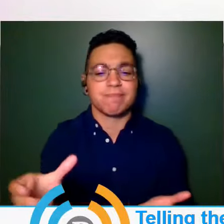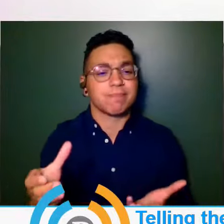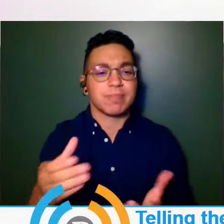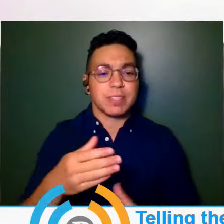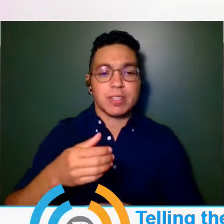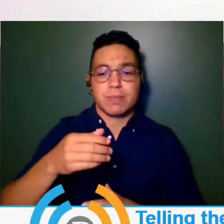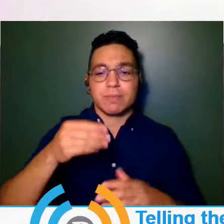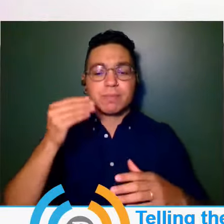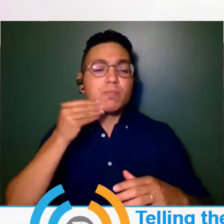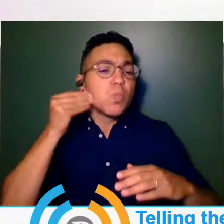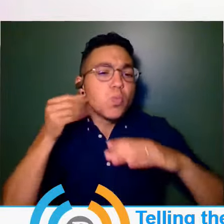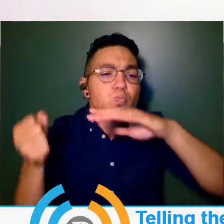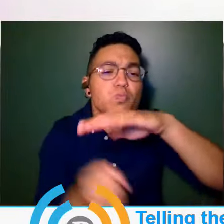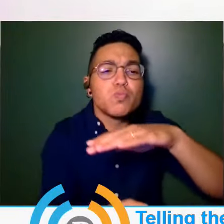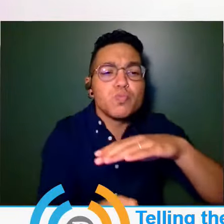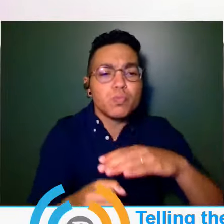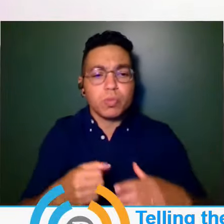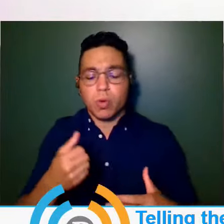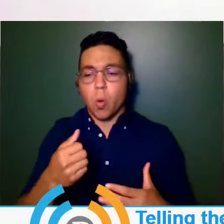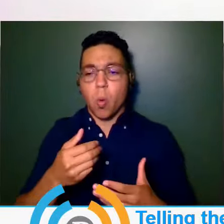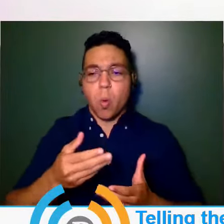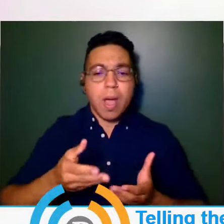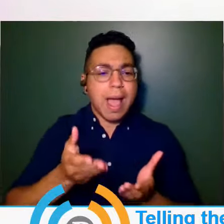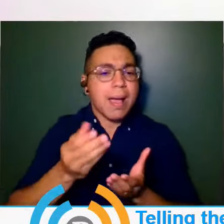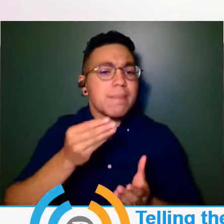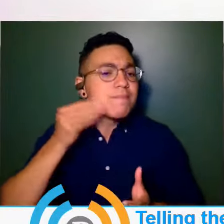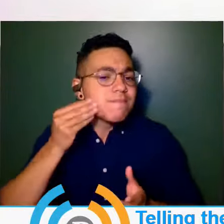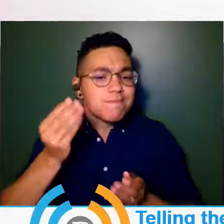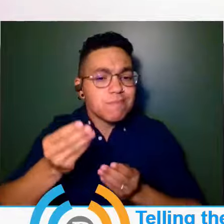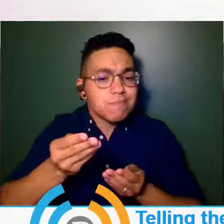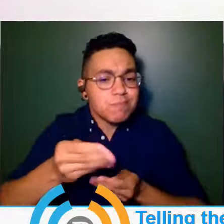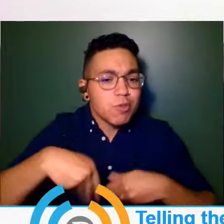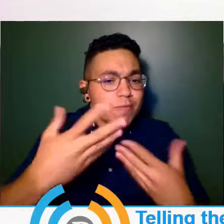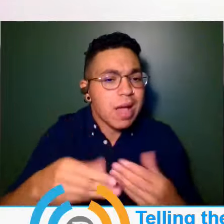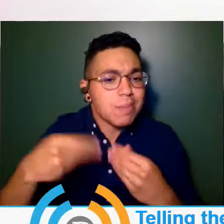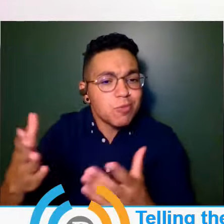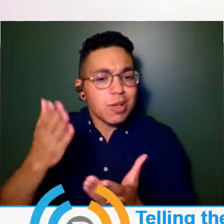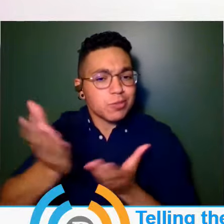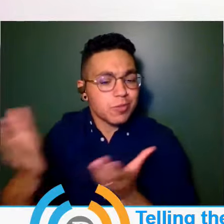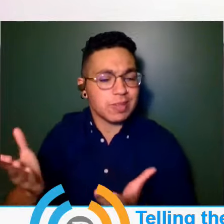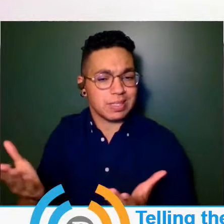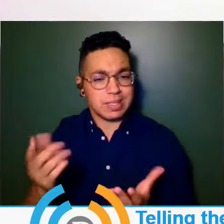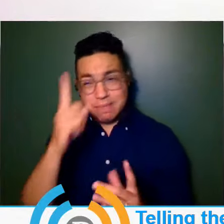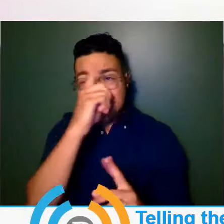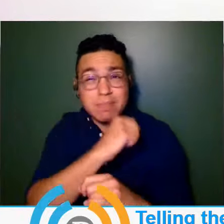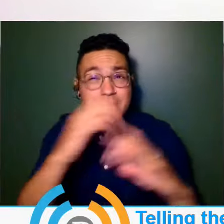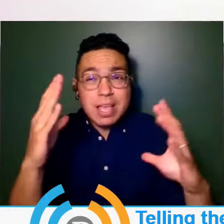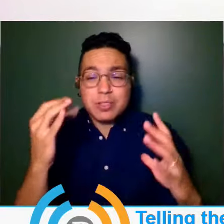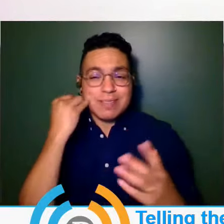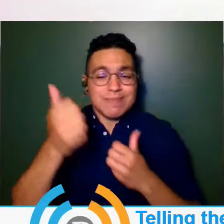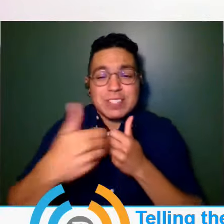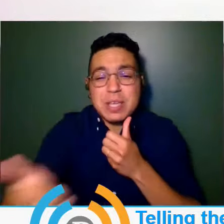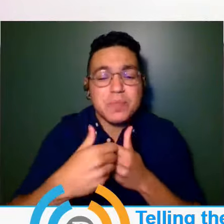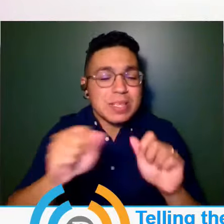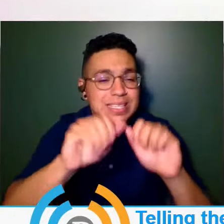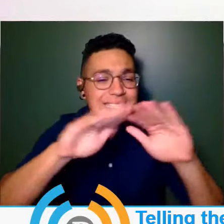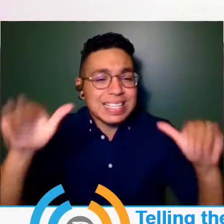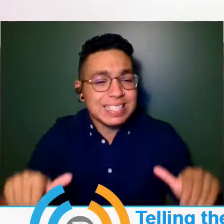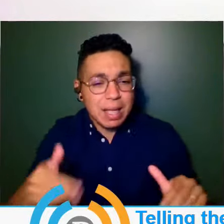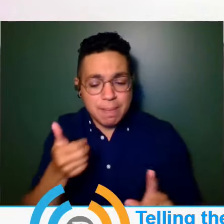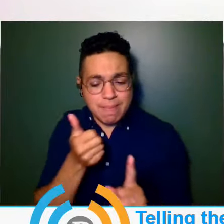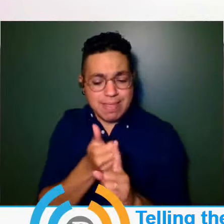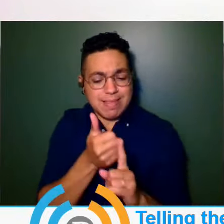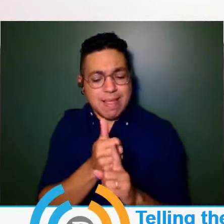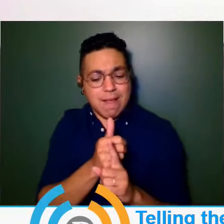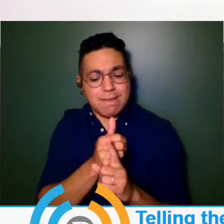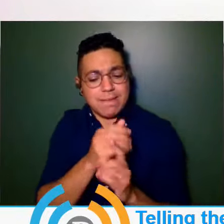shelter and houselessness services, if we did have a transportation system that